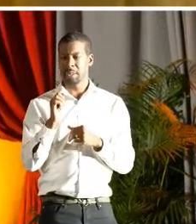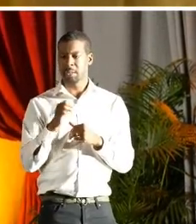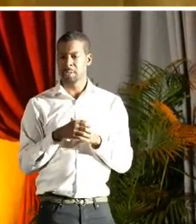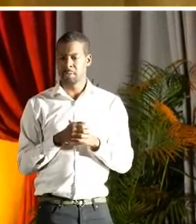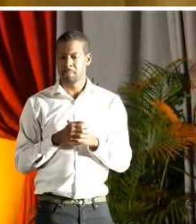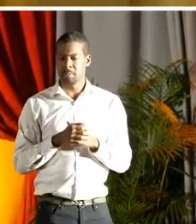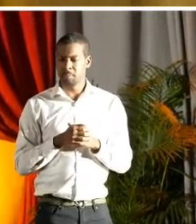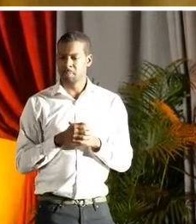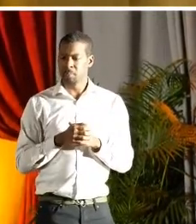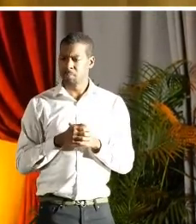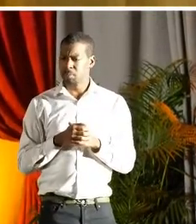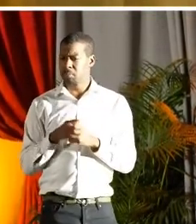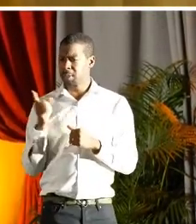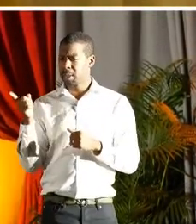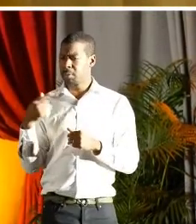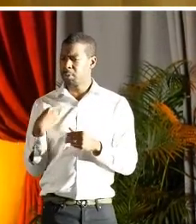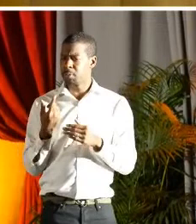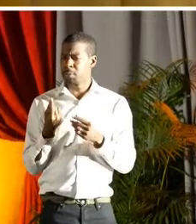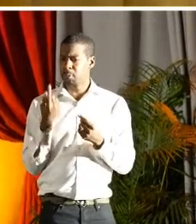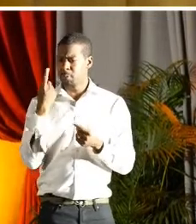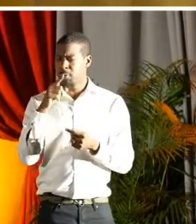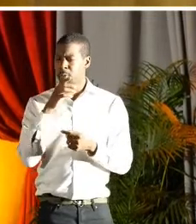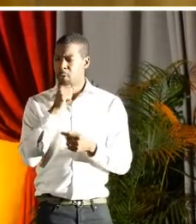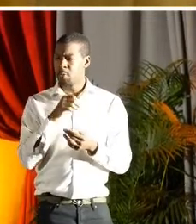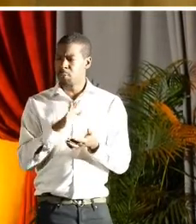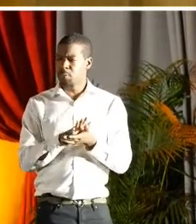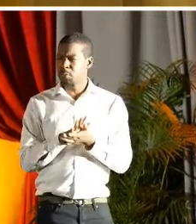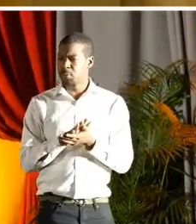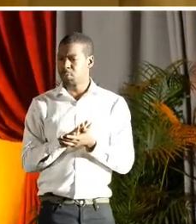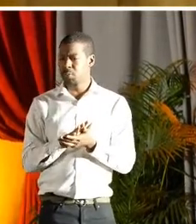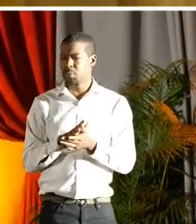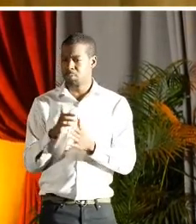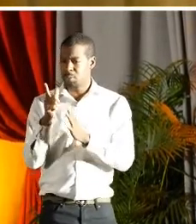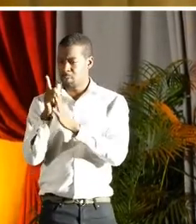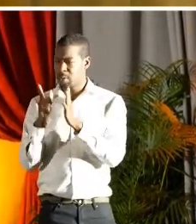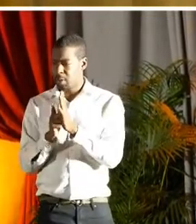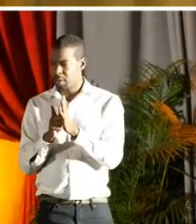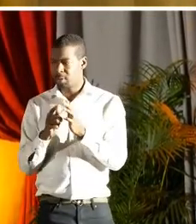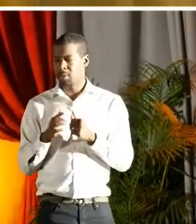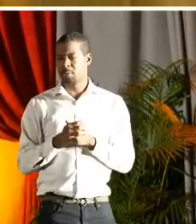tools that the old school used, litigation,